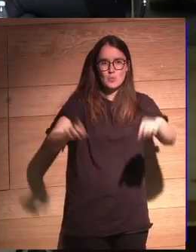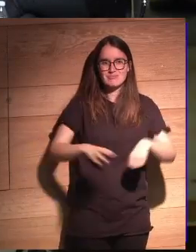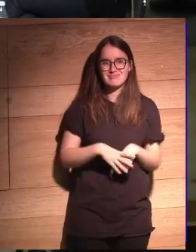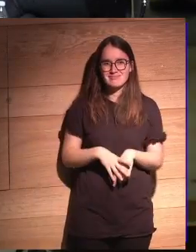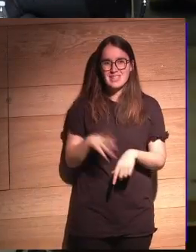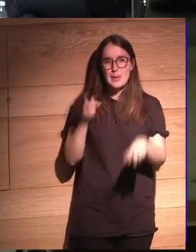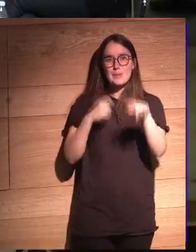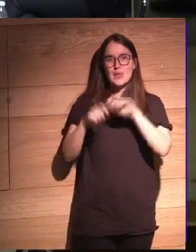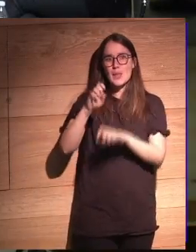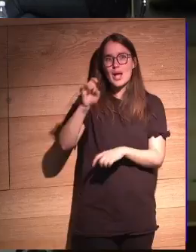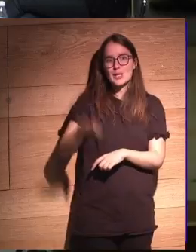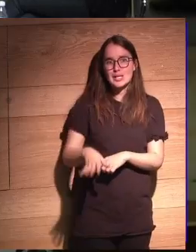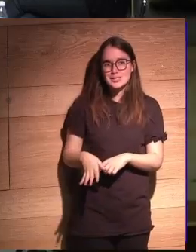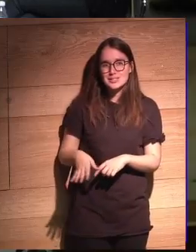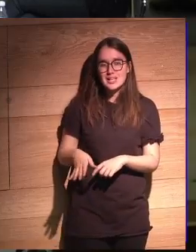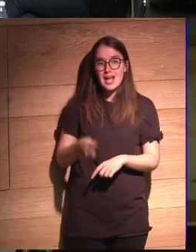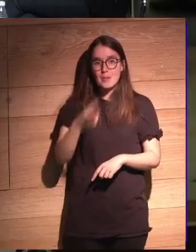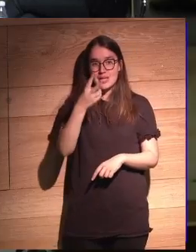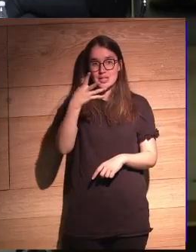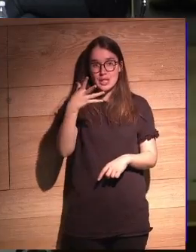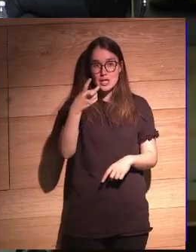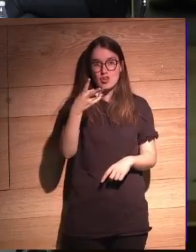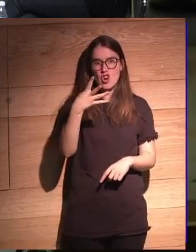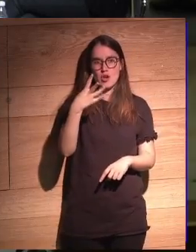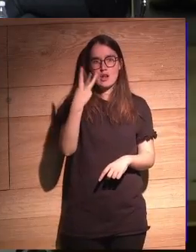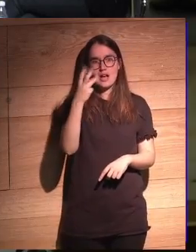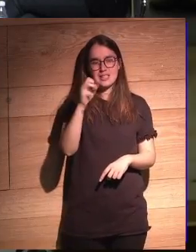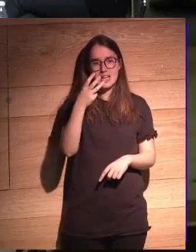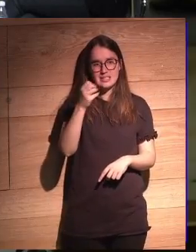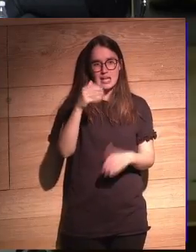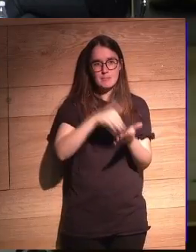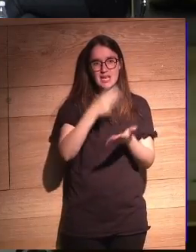they sold these houses to